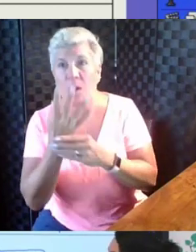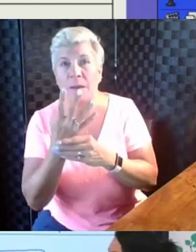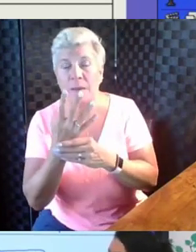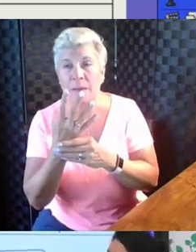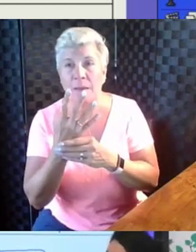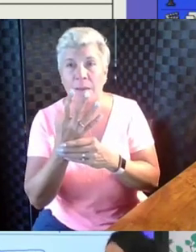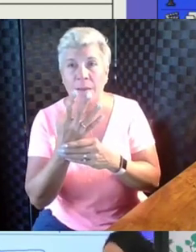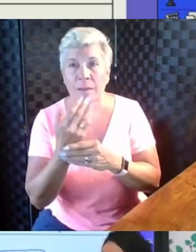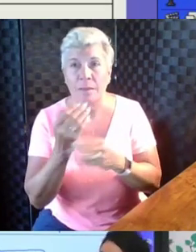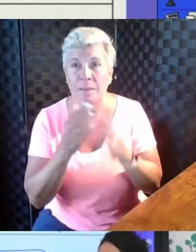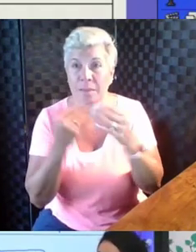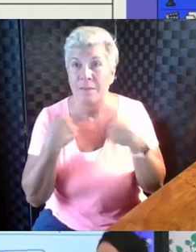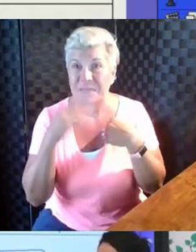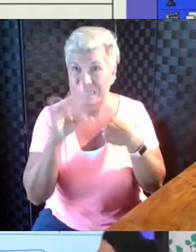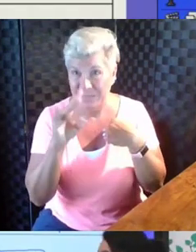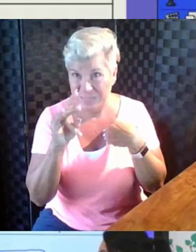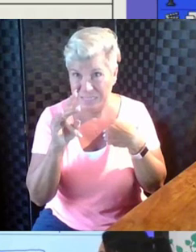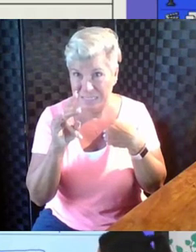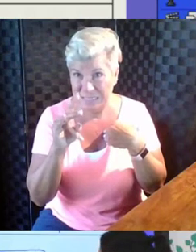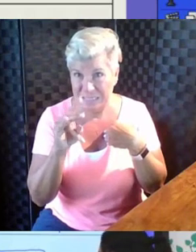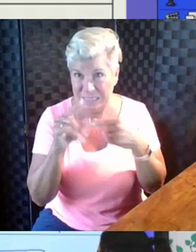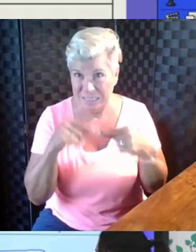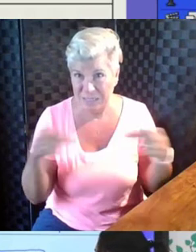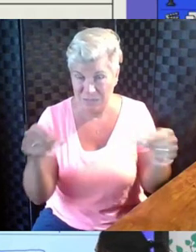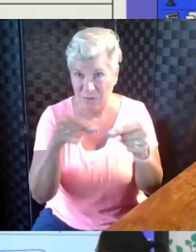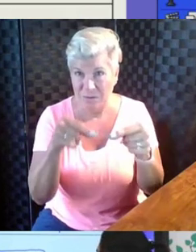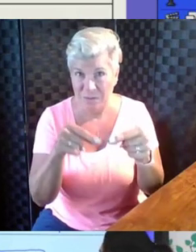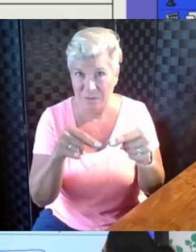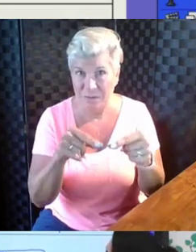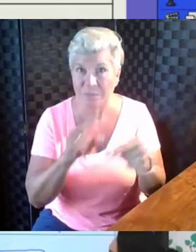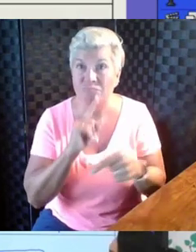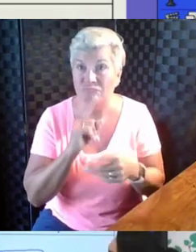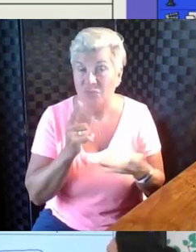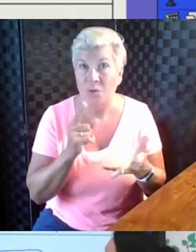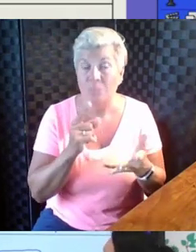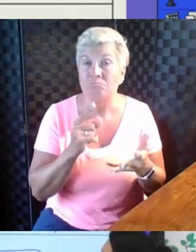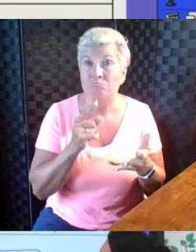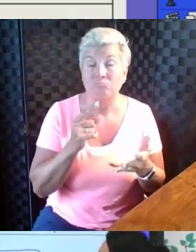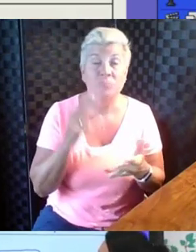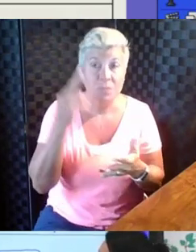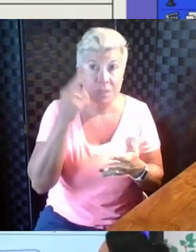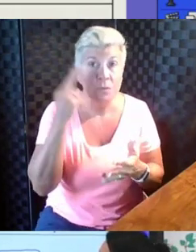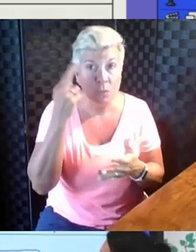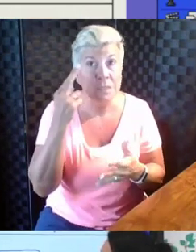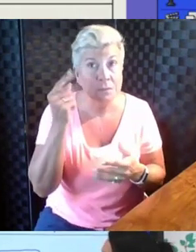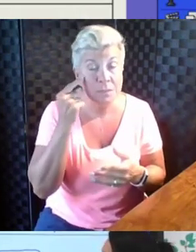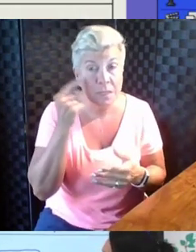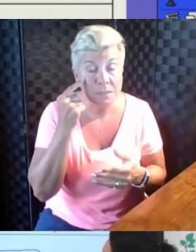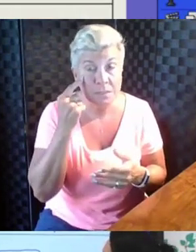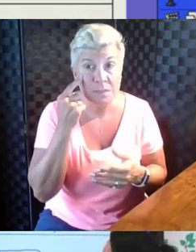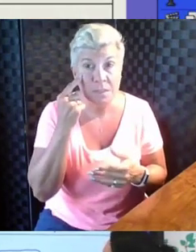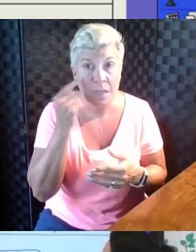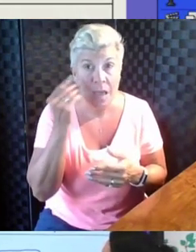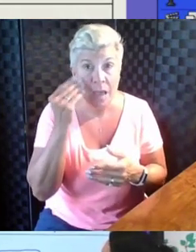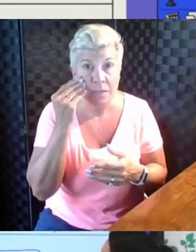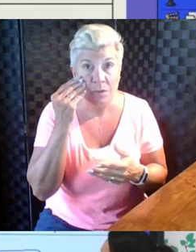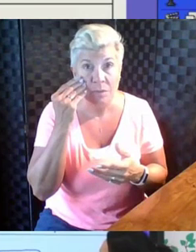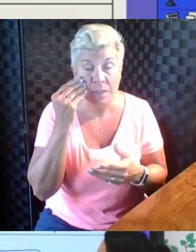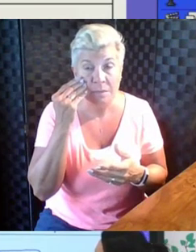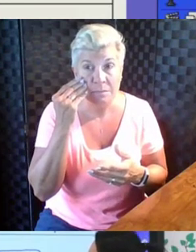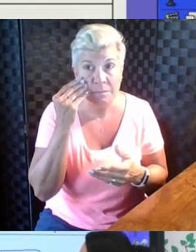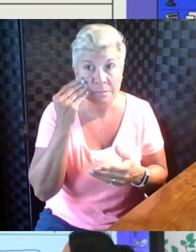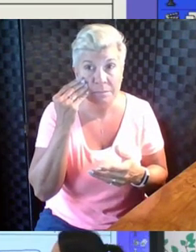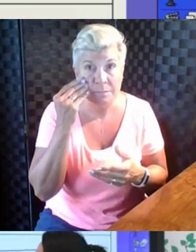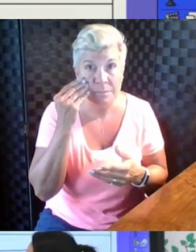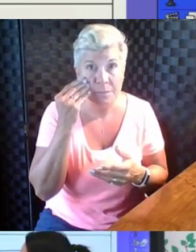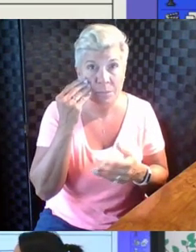up, we end up with 17 in the garden. That pretty much makes sense. I know that